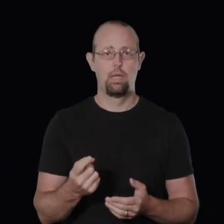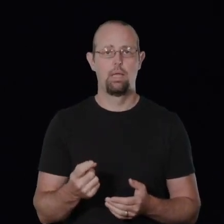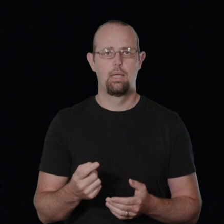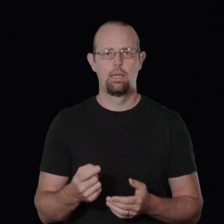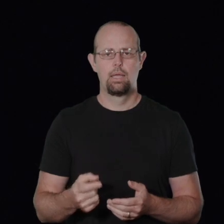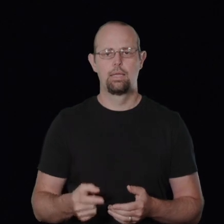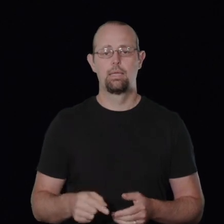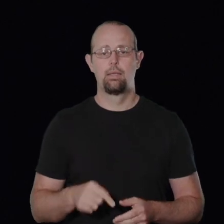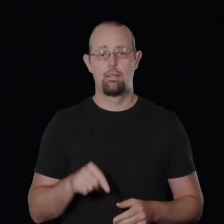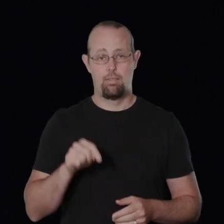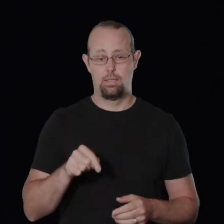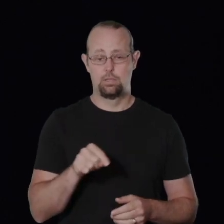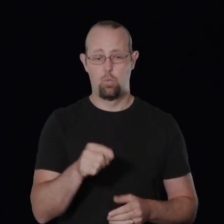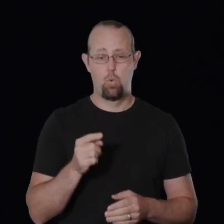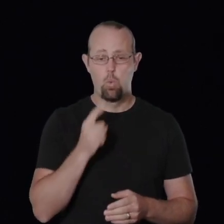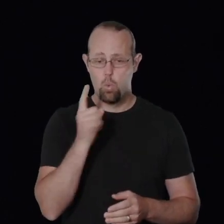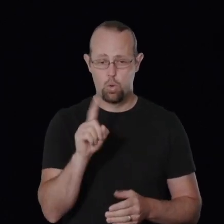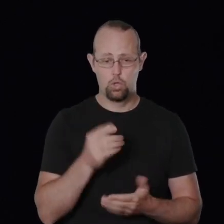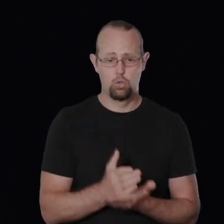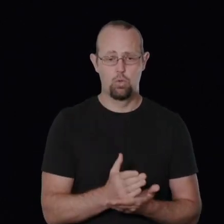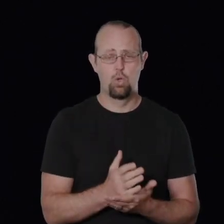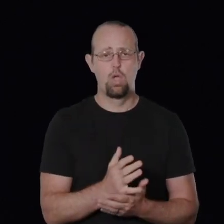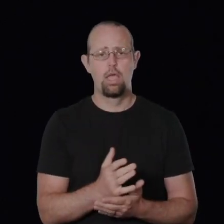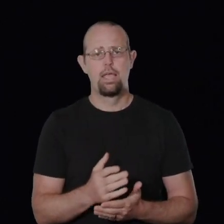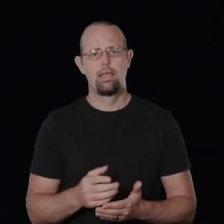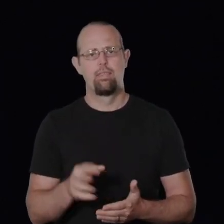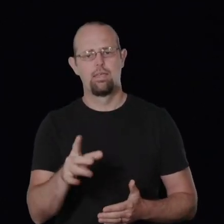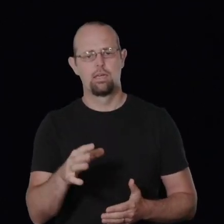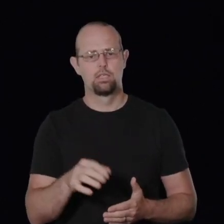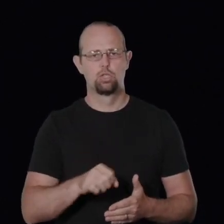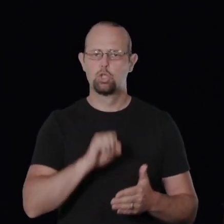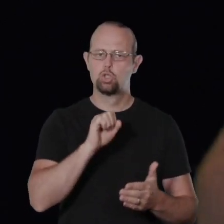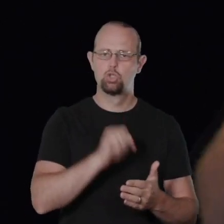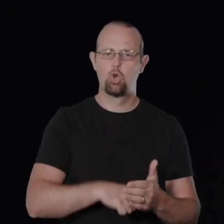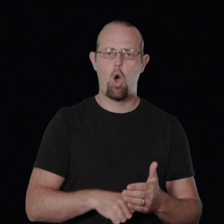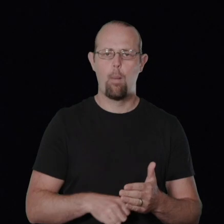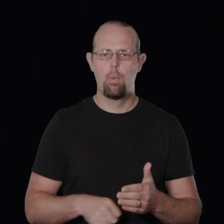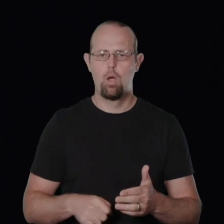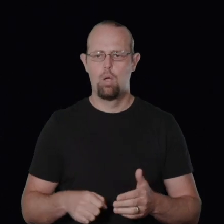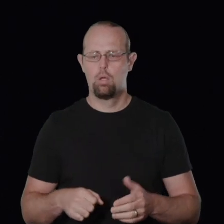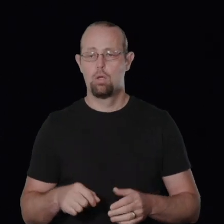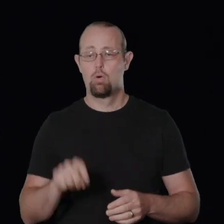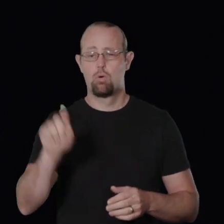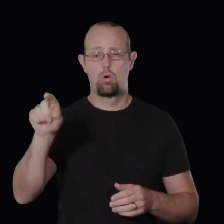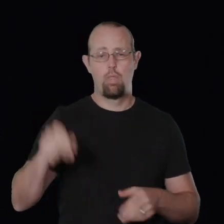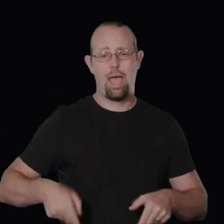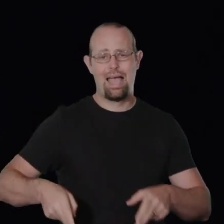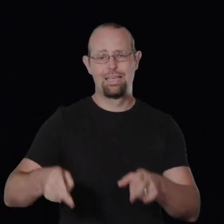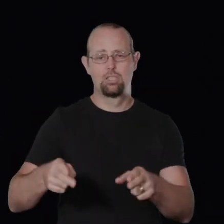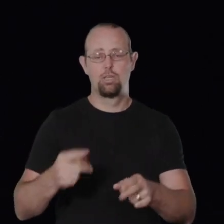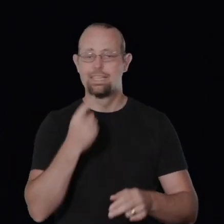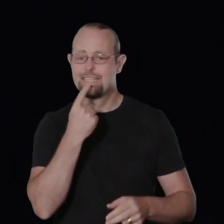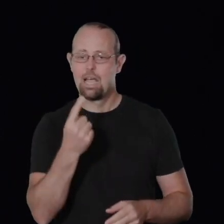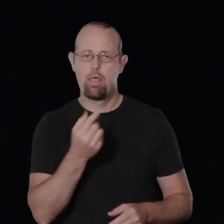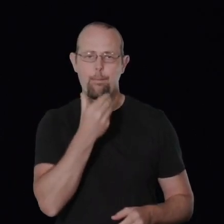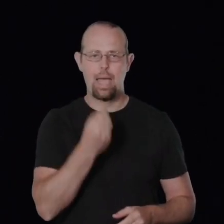do. There's a shop on the high street. I want you to go there, tell the man I sent you, and that you're there